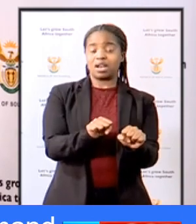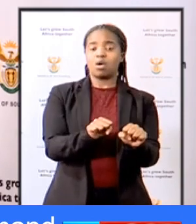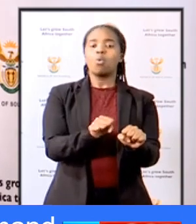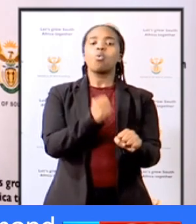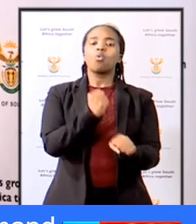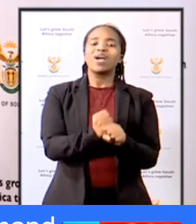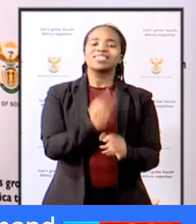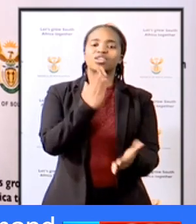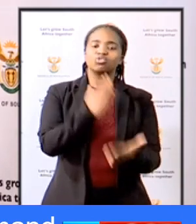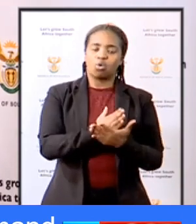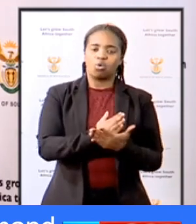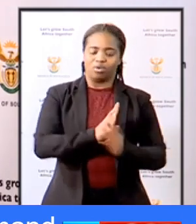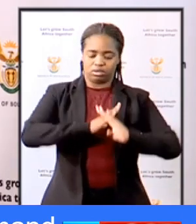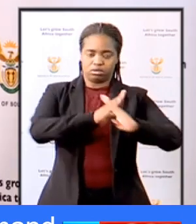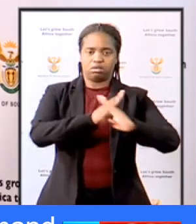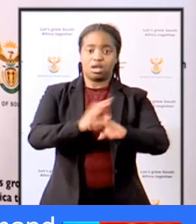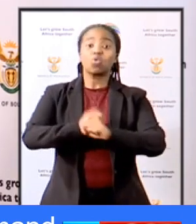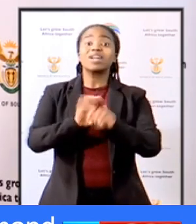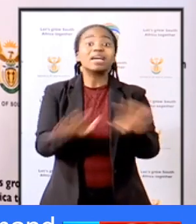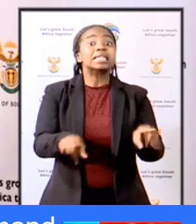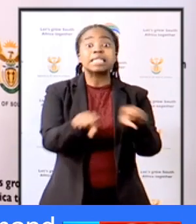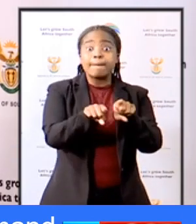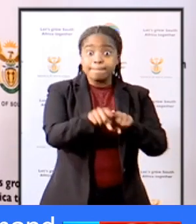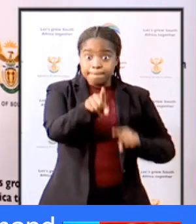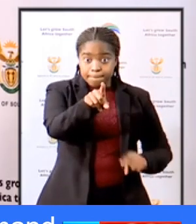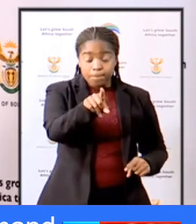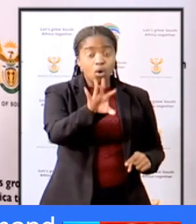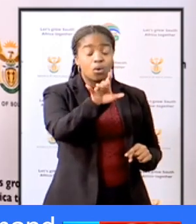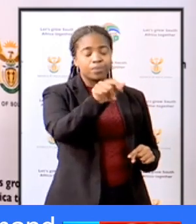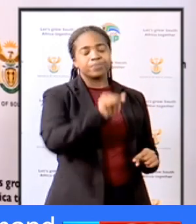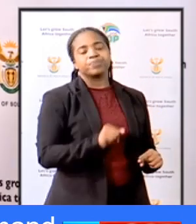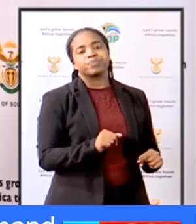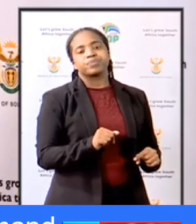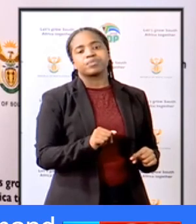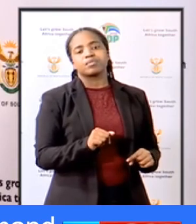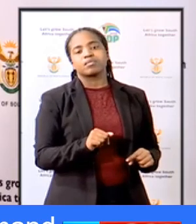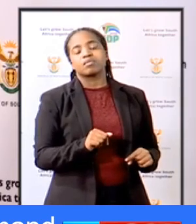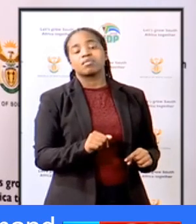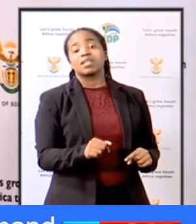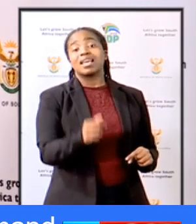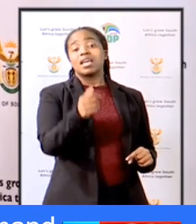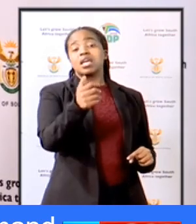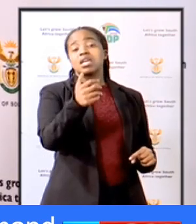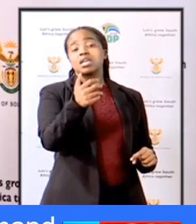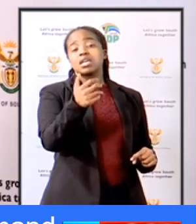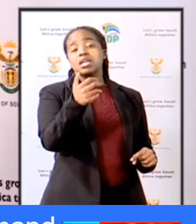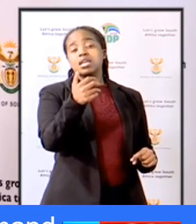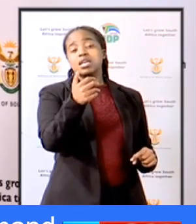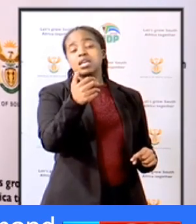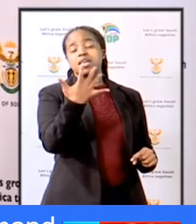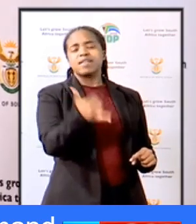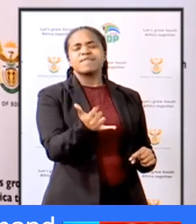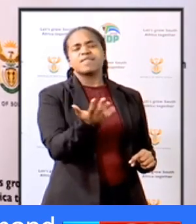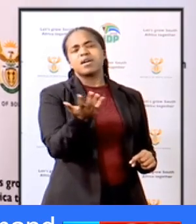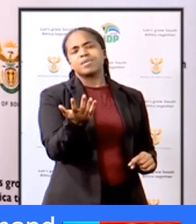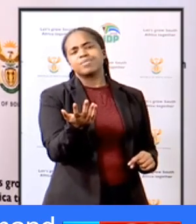spread of coronavirus. Similarly, by the way, if you make these